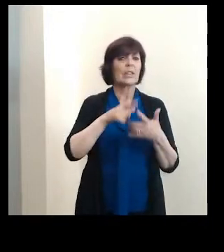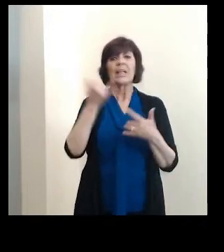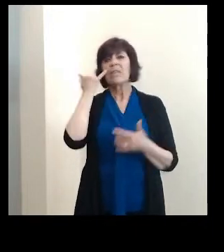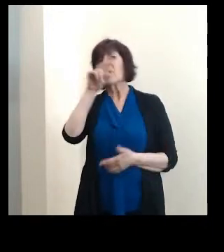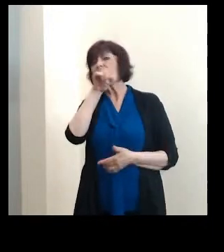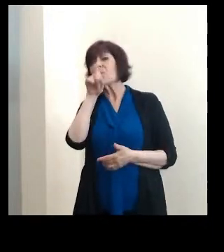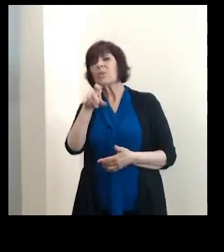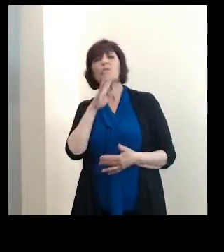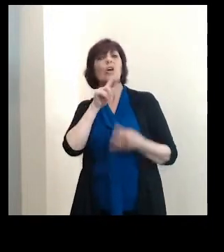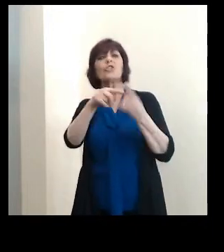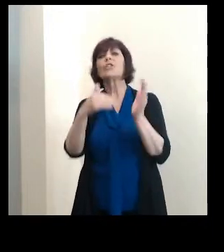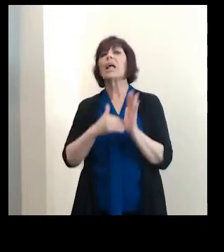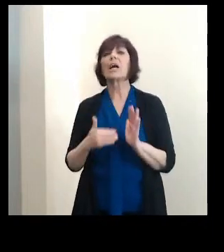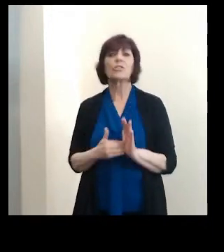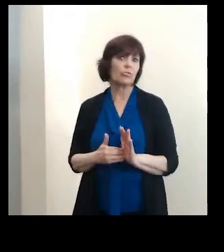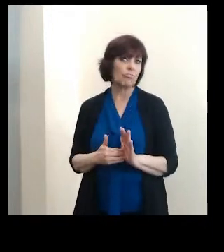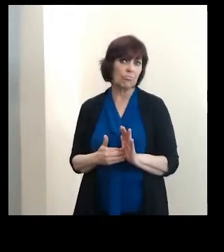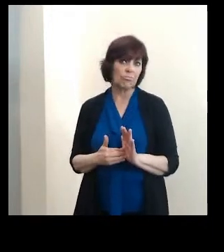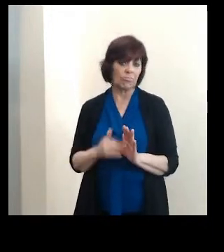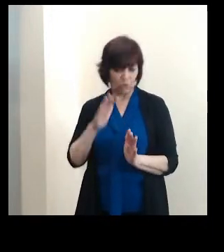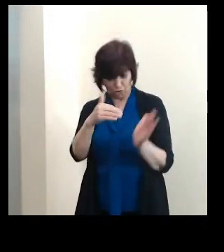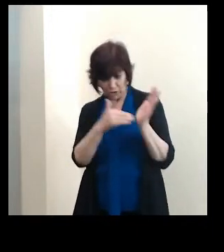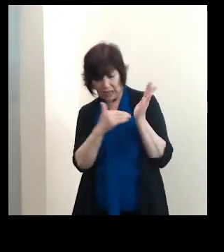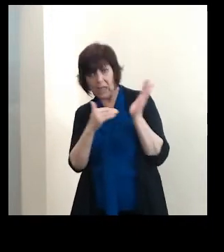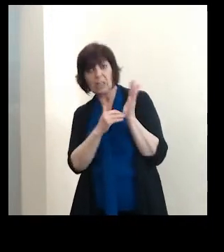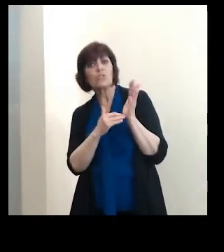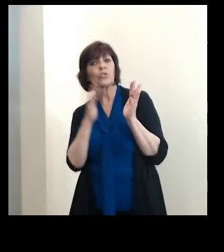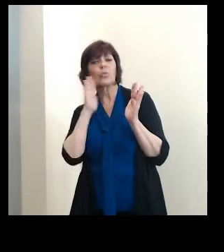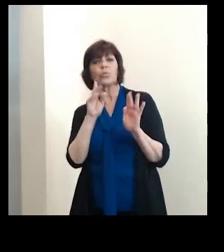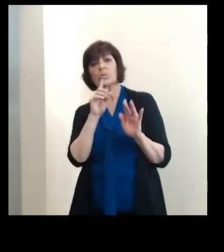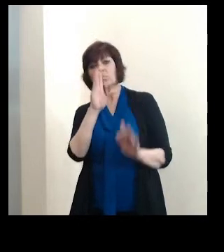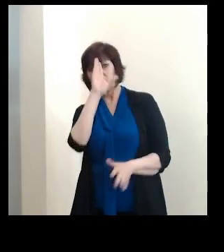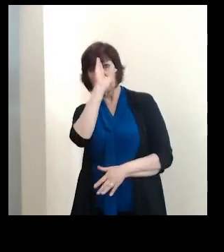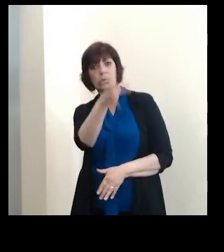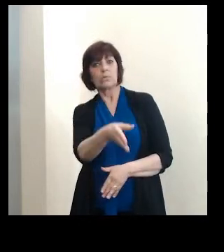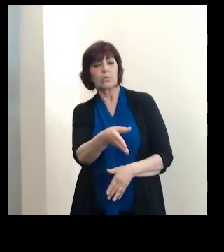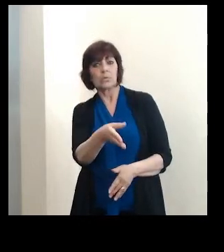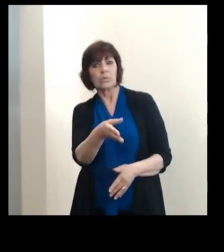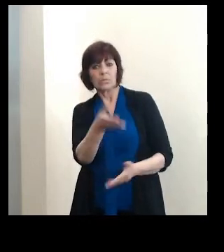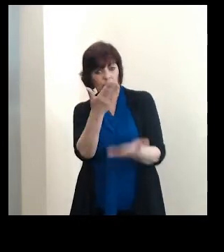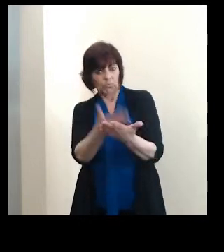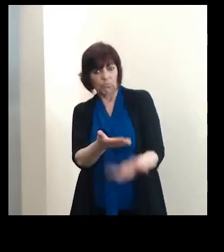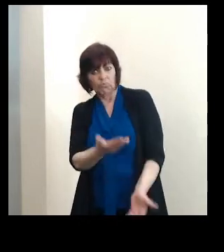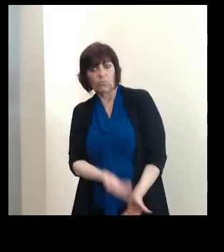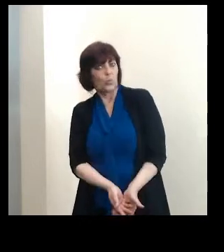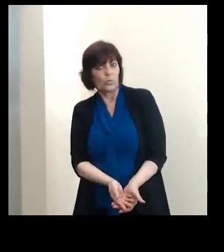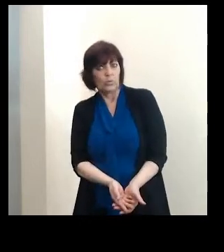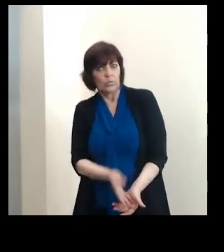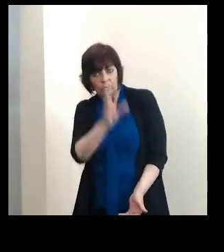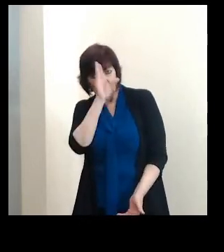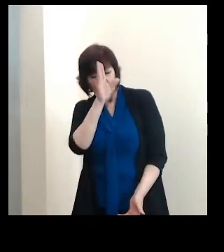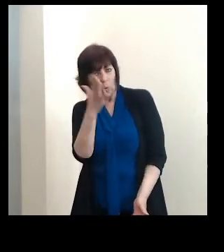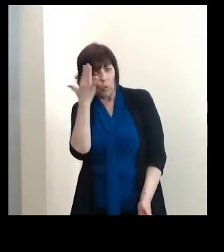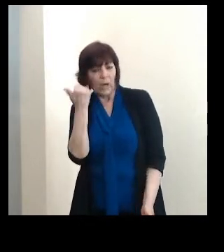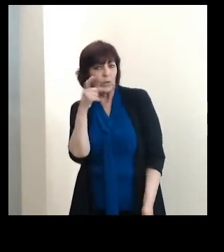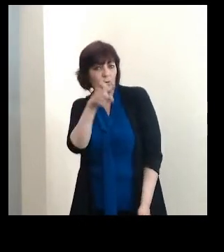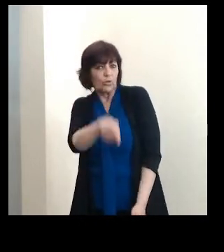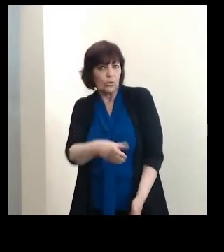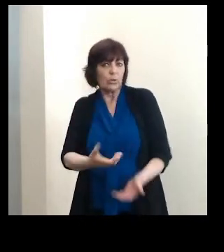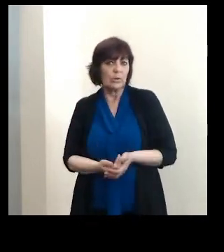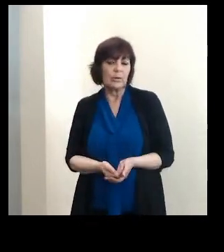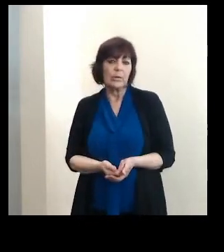question, you should talk to your doctor first. And your doctor is the one who's going to give you the evidence, the empirical evidence as to why you should get vaccinated.